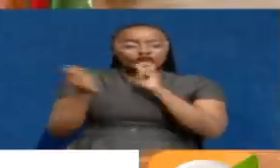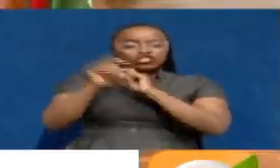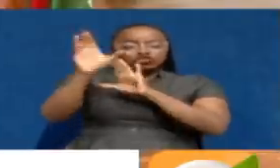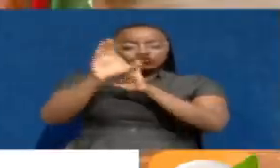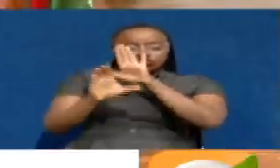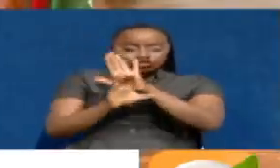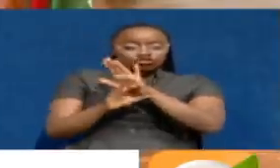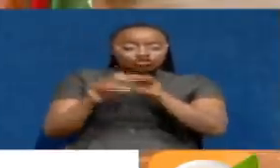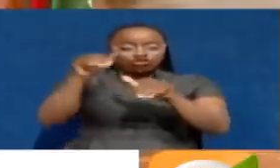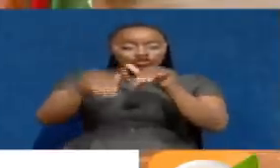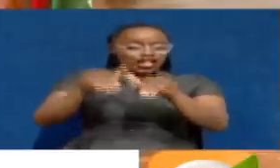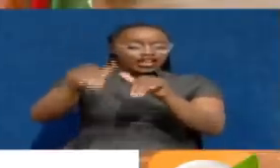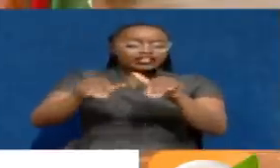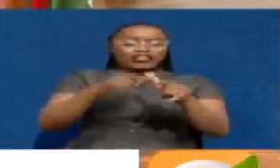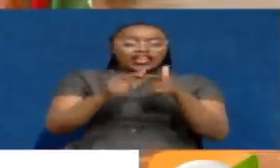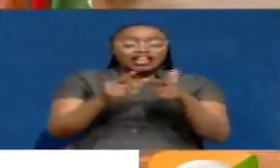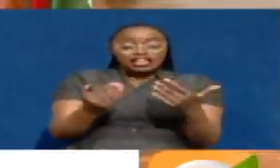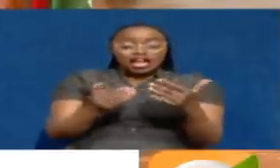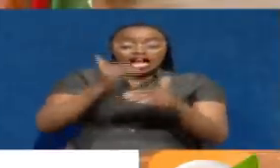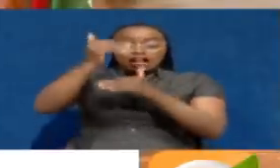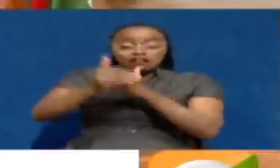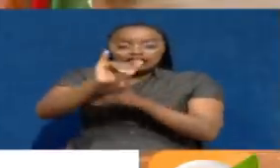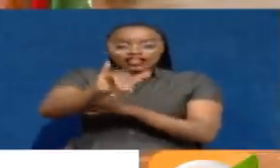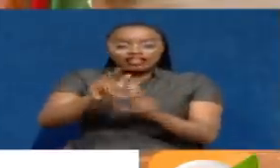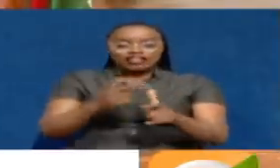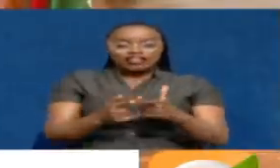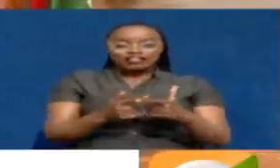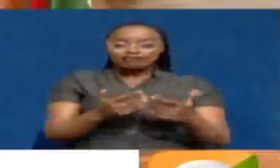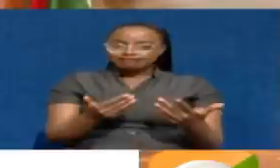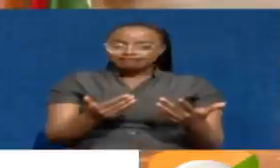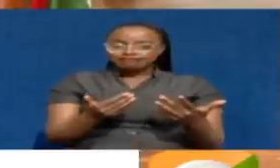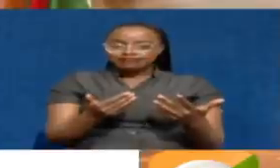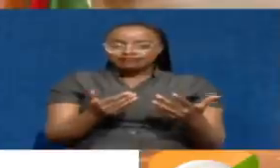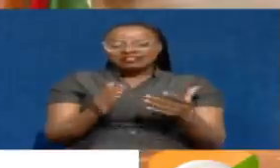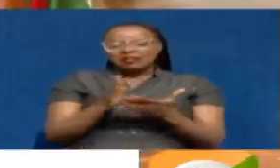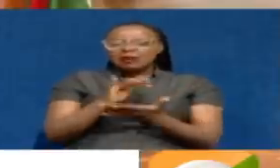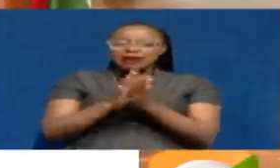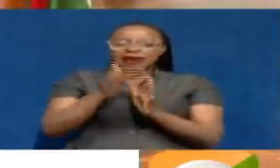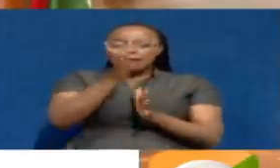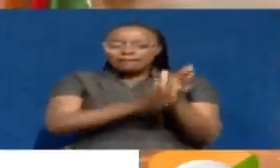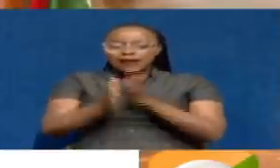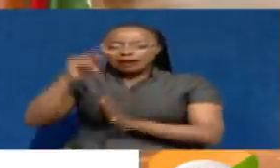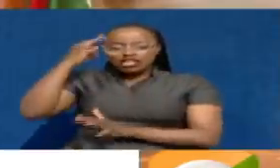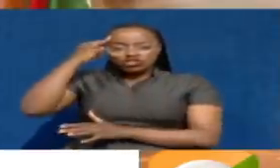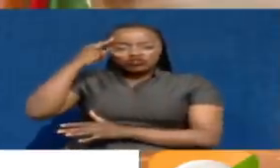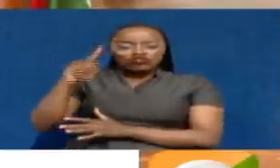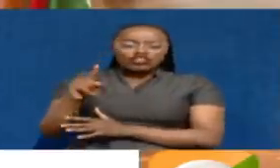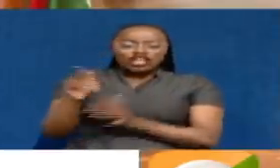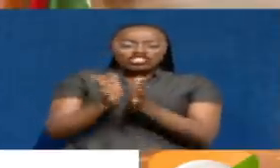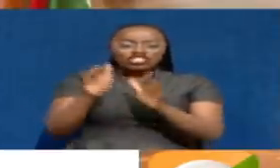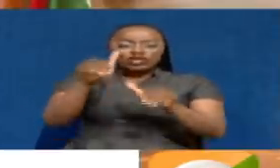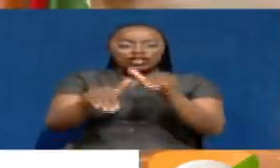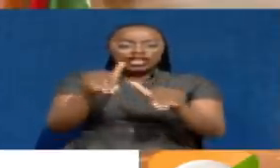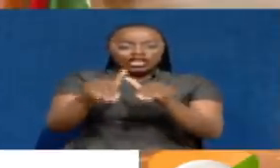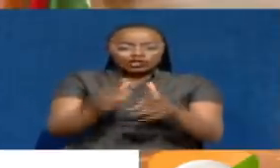referendum. And then that will be itself also part of the preparations for the general